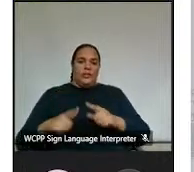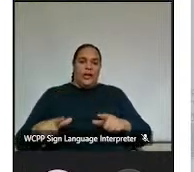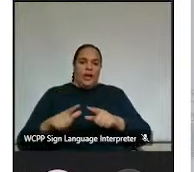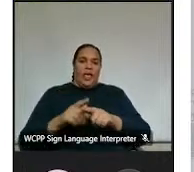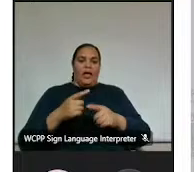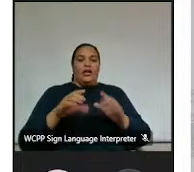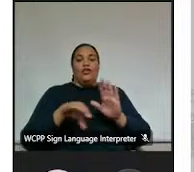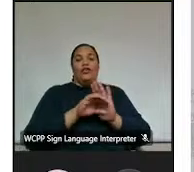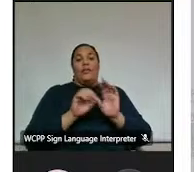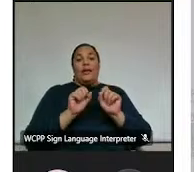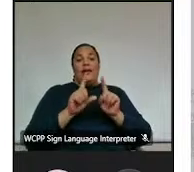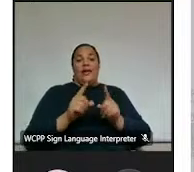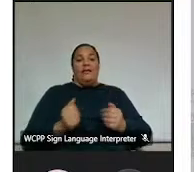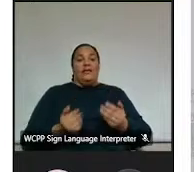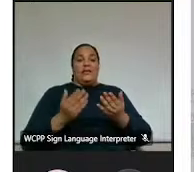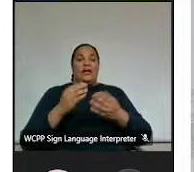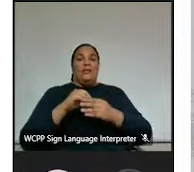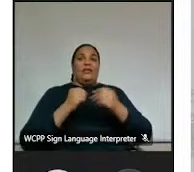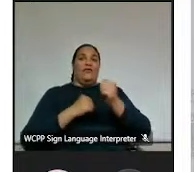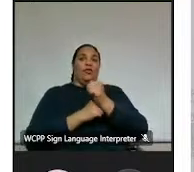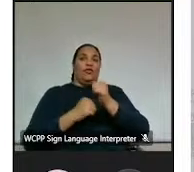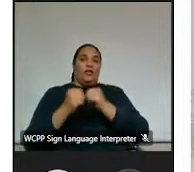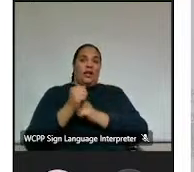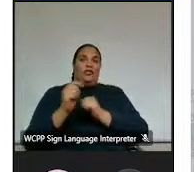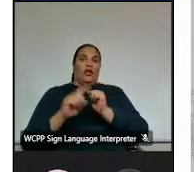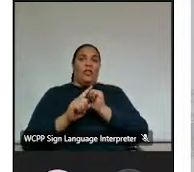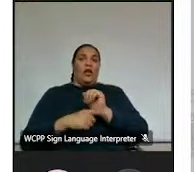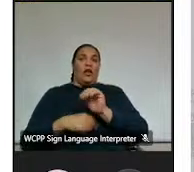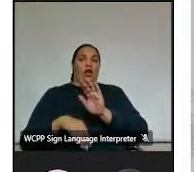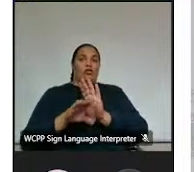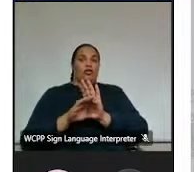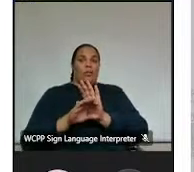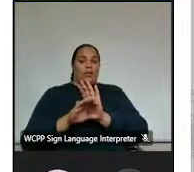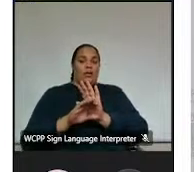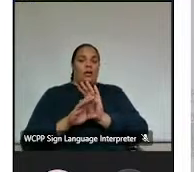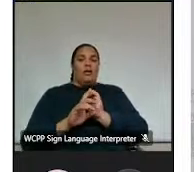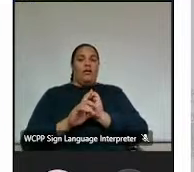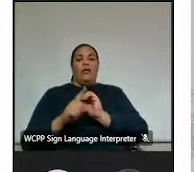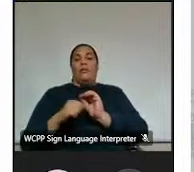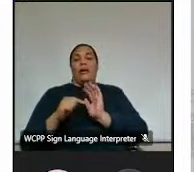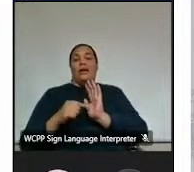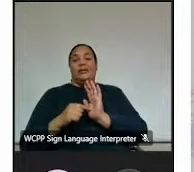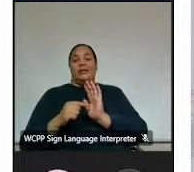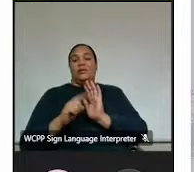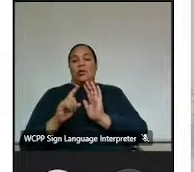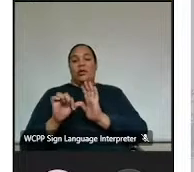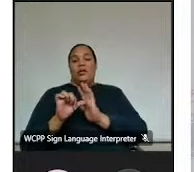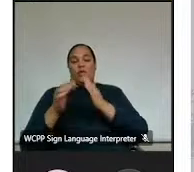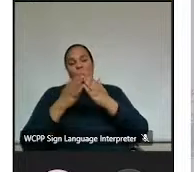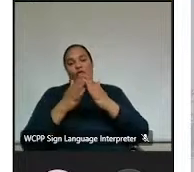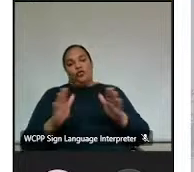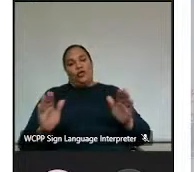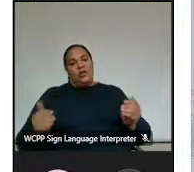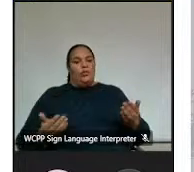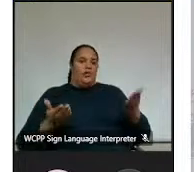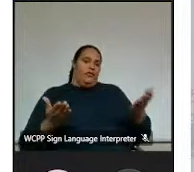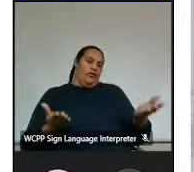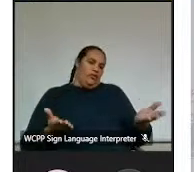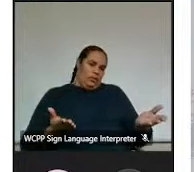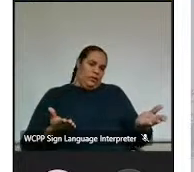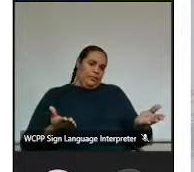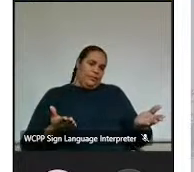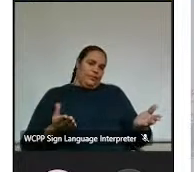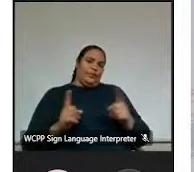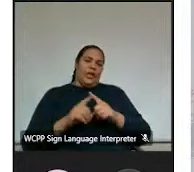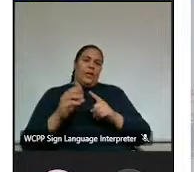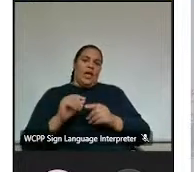Chapter 11 deals with service infrastructure, and the last chapter deals with important general provisions. There's